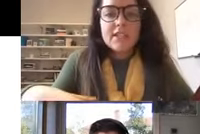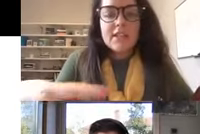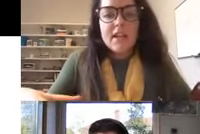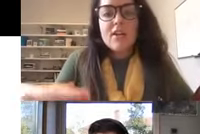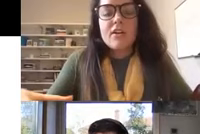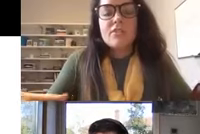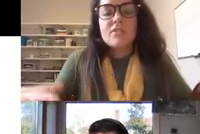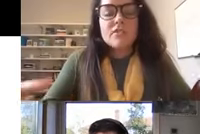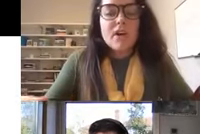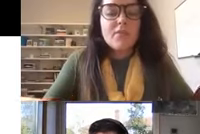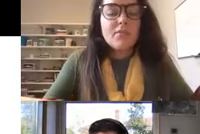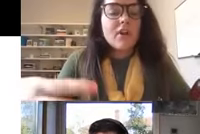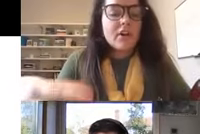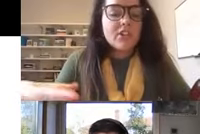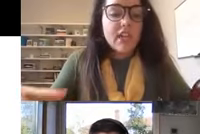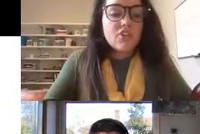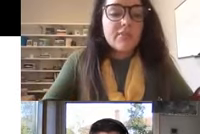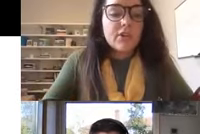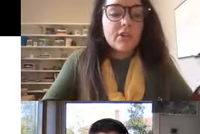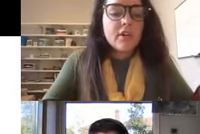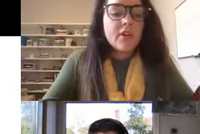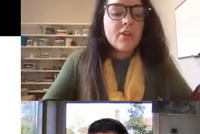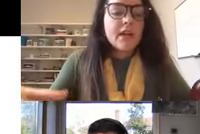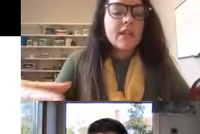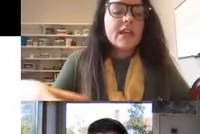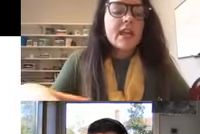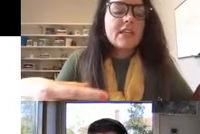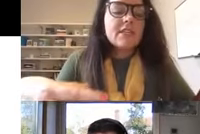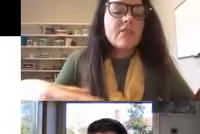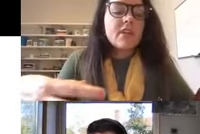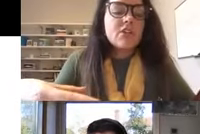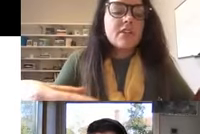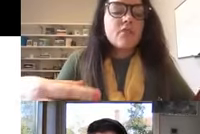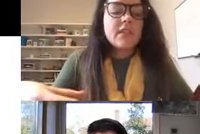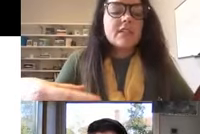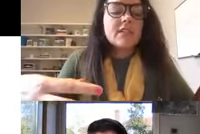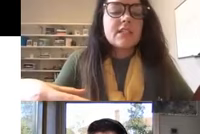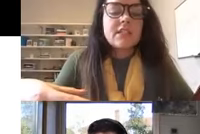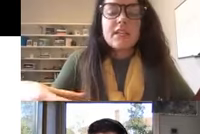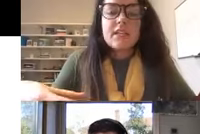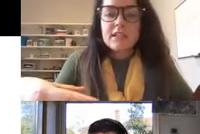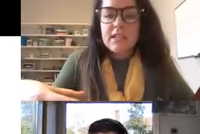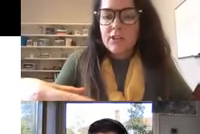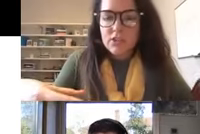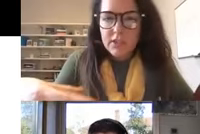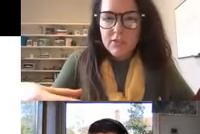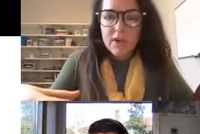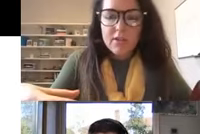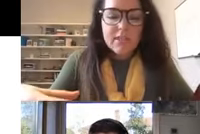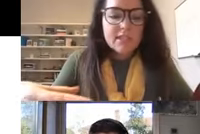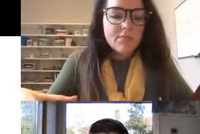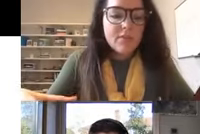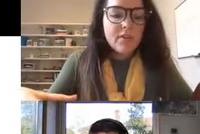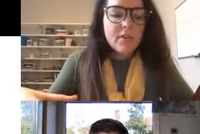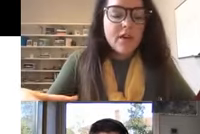but then are also stoppable, are changeable, right? Kendi's definition of a racist idea is actually